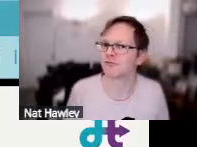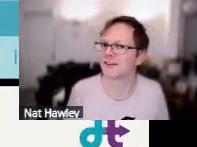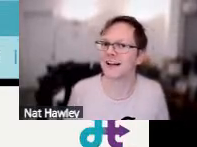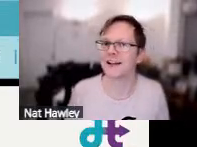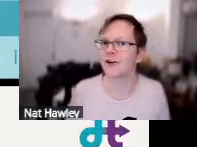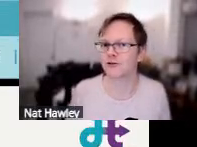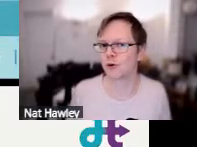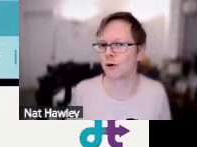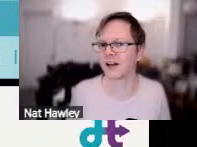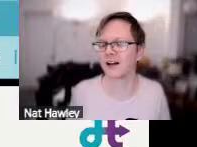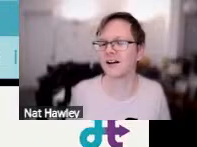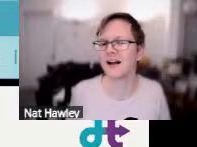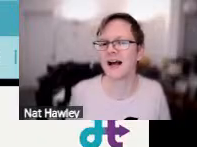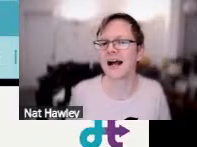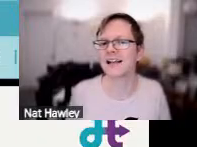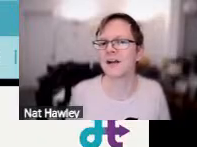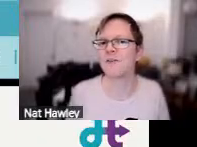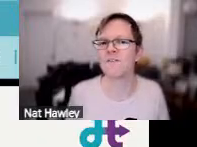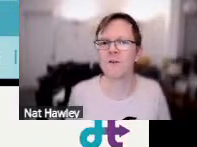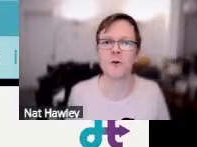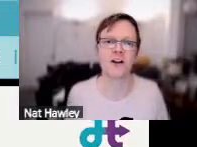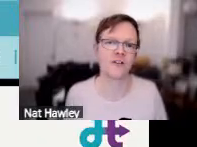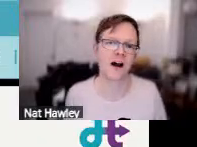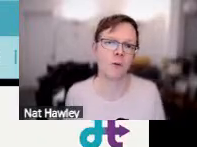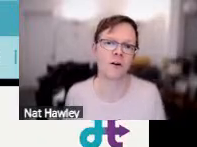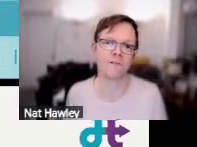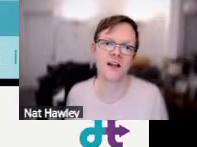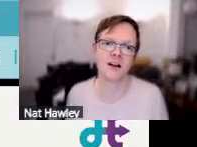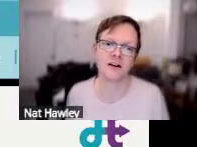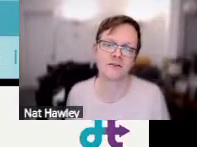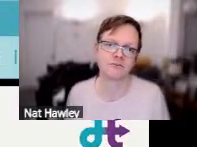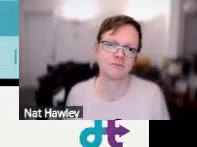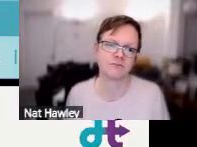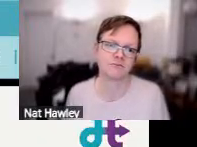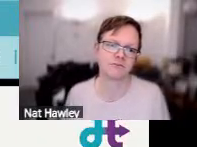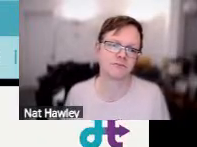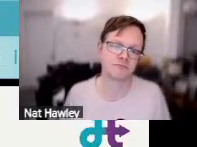could be really good at drawing. And if I focus on that one thing,